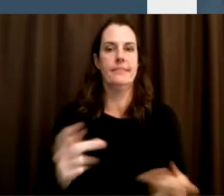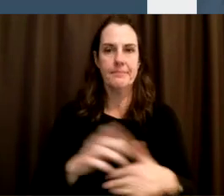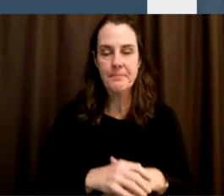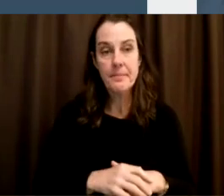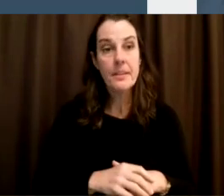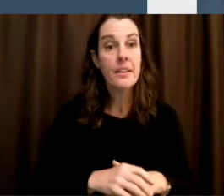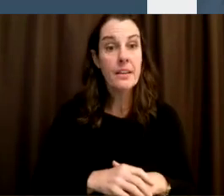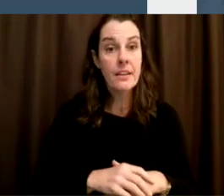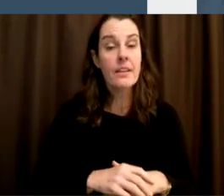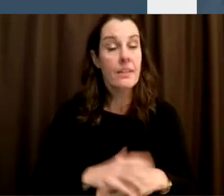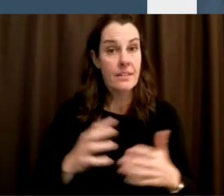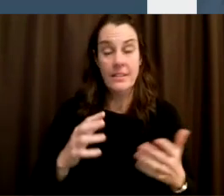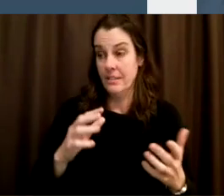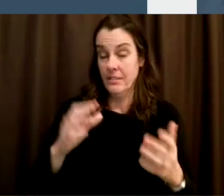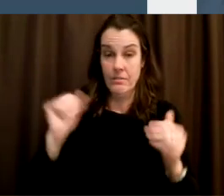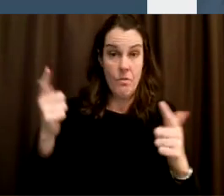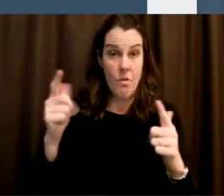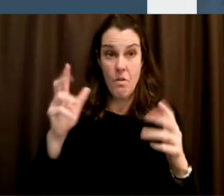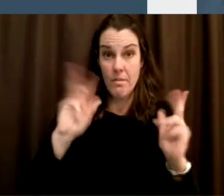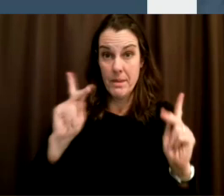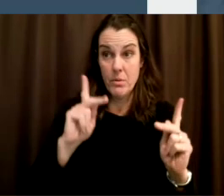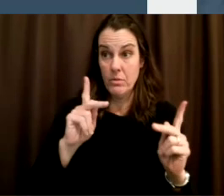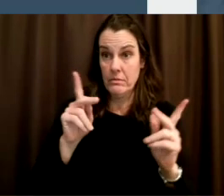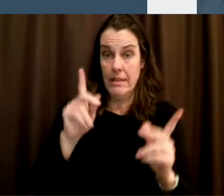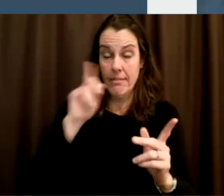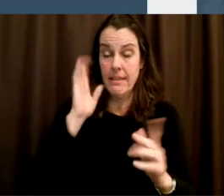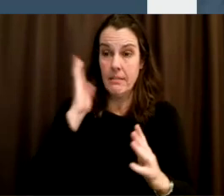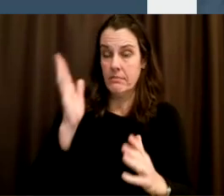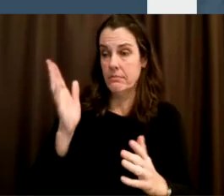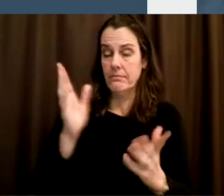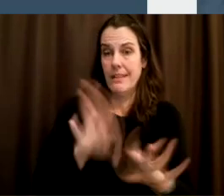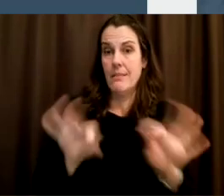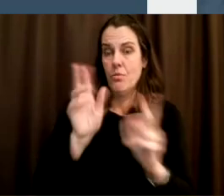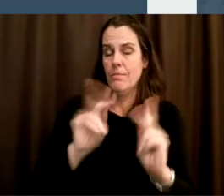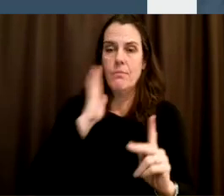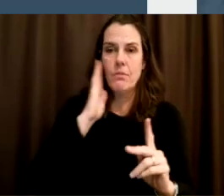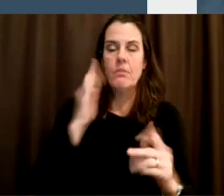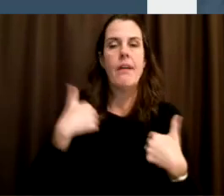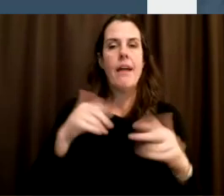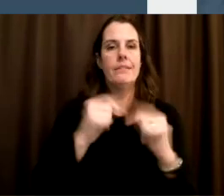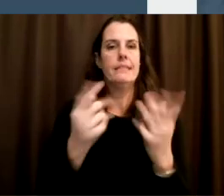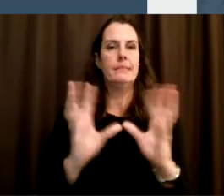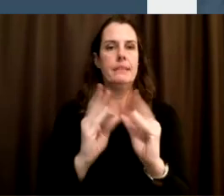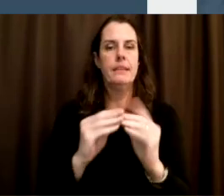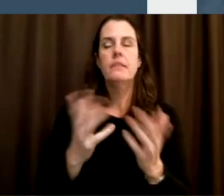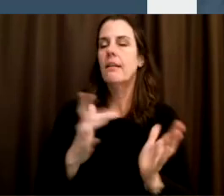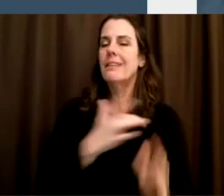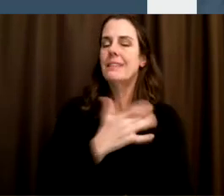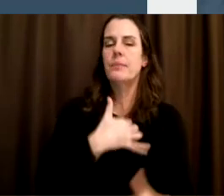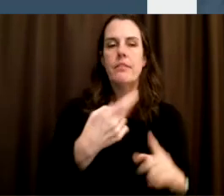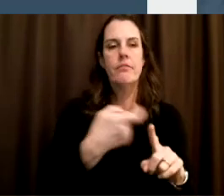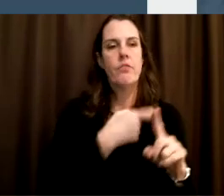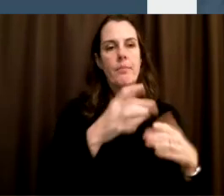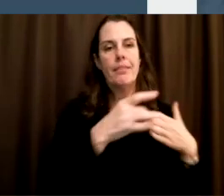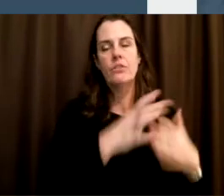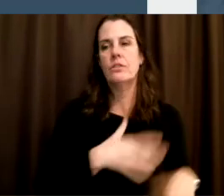Hold a prep meeting with all relevant team members. Usually this is someone from leadership, finance, and from the program so that